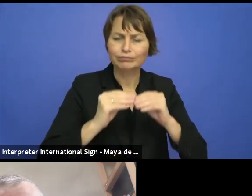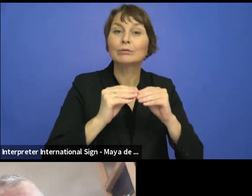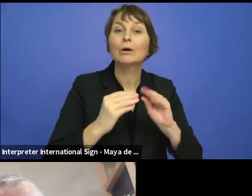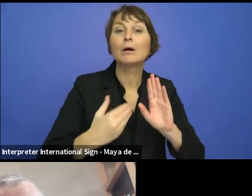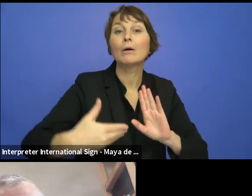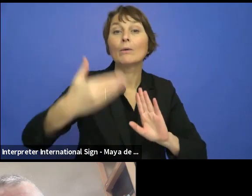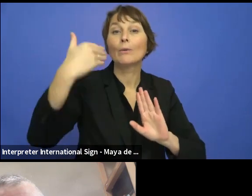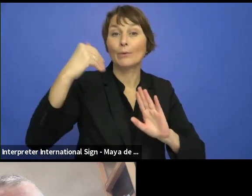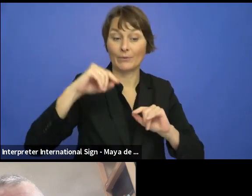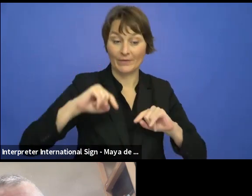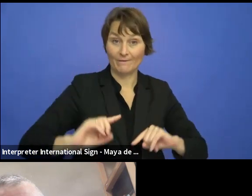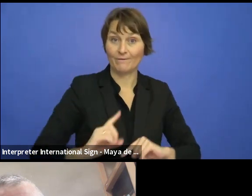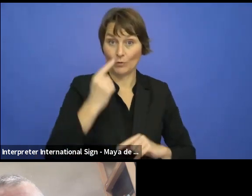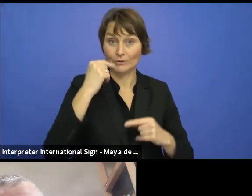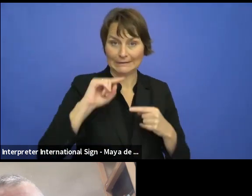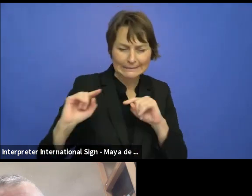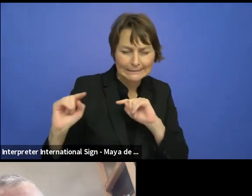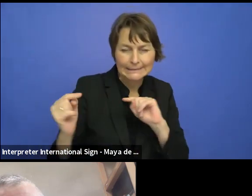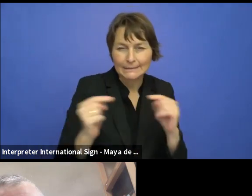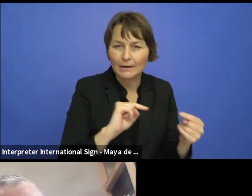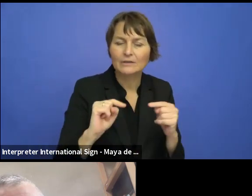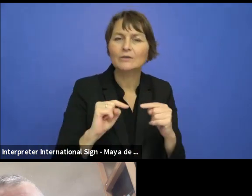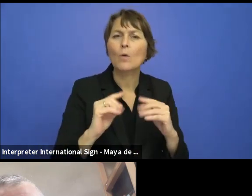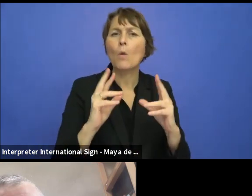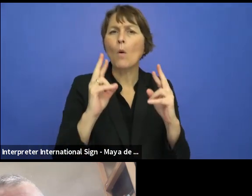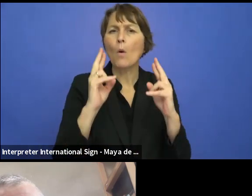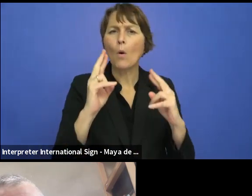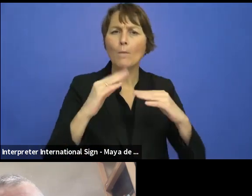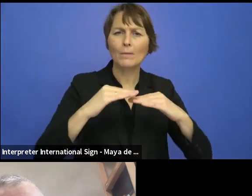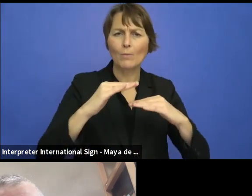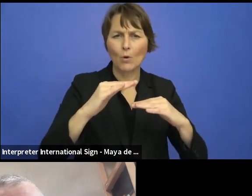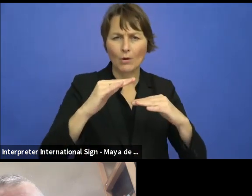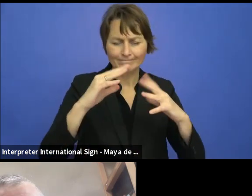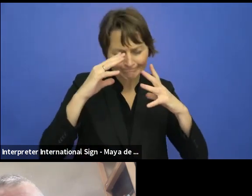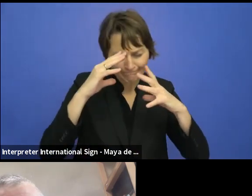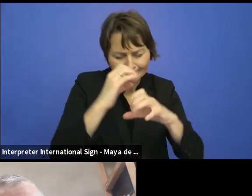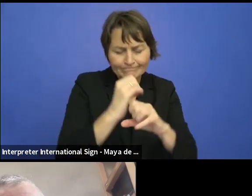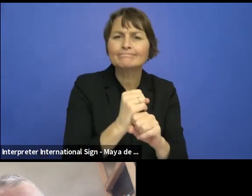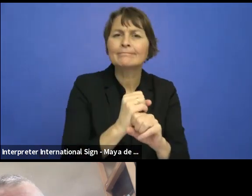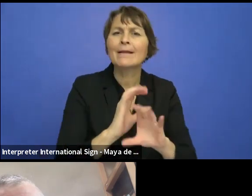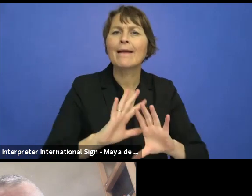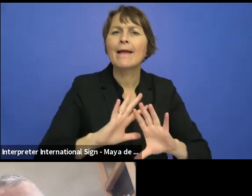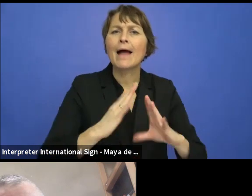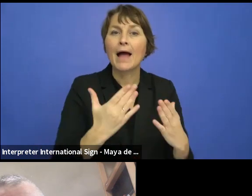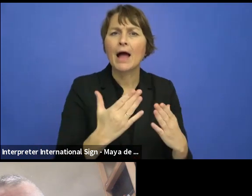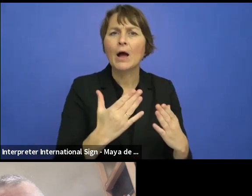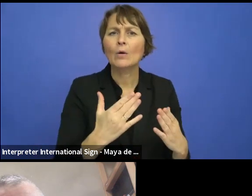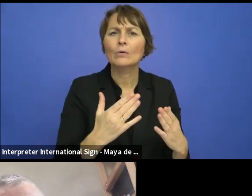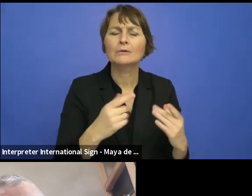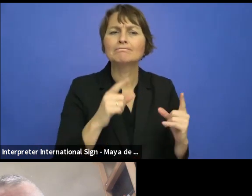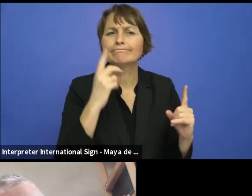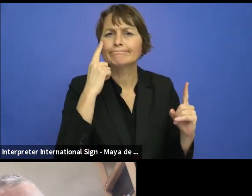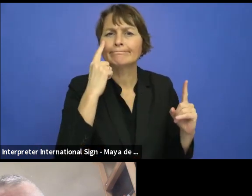will hopefully focus more profoundly on creative responses to the idea of